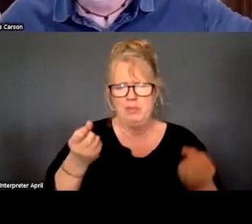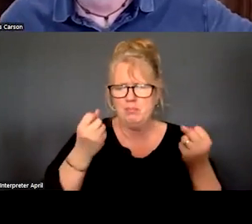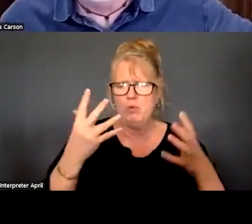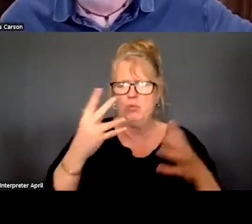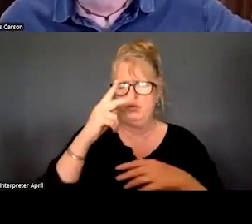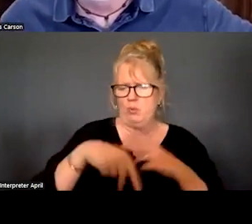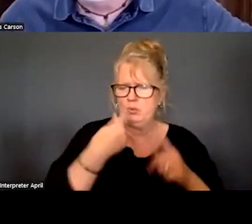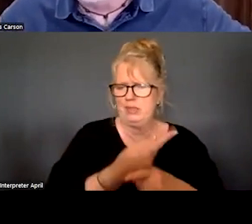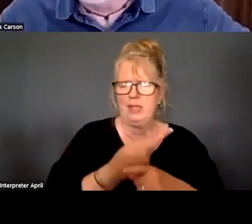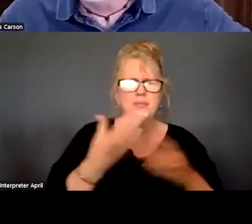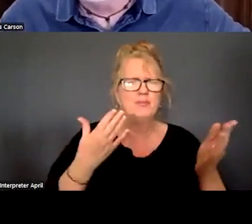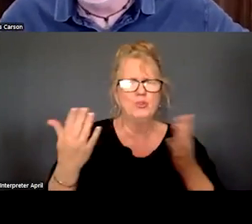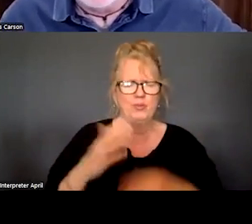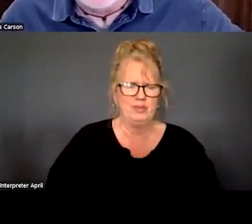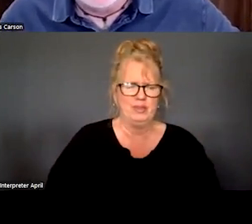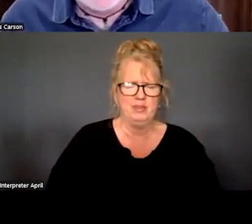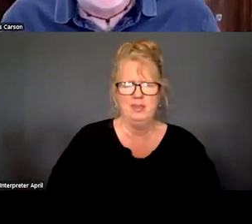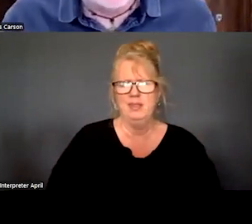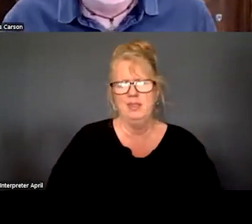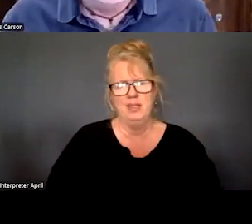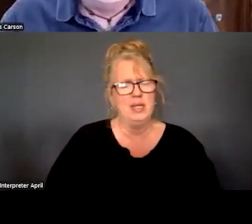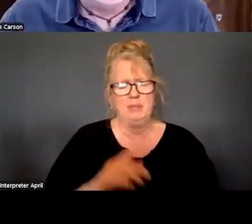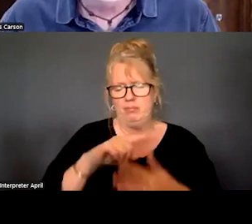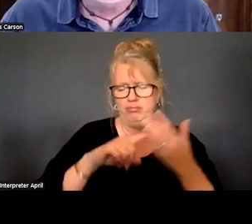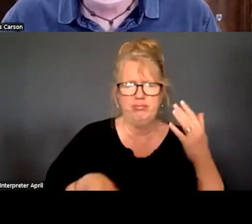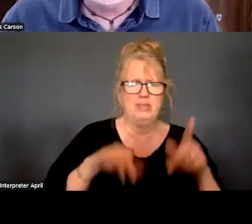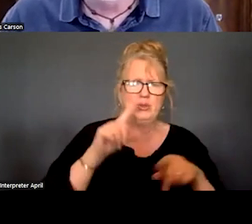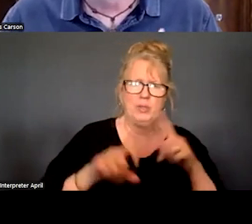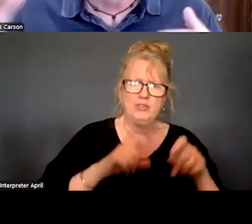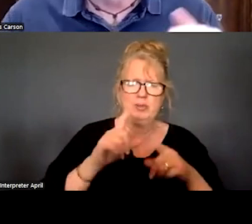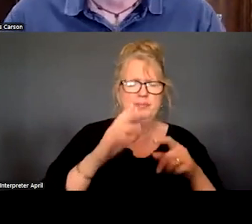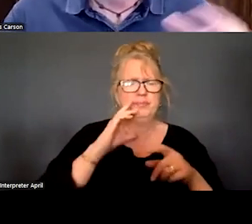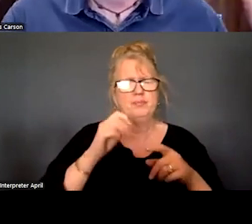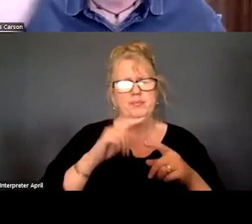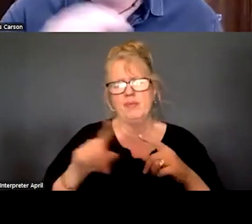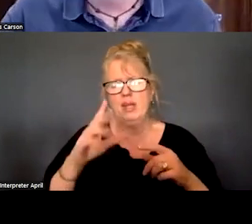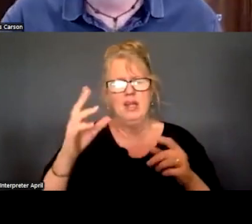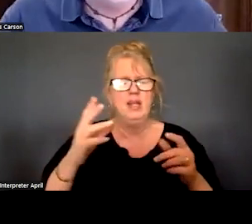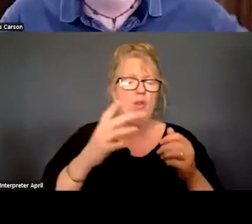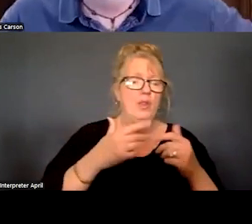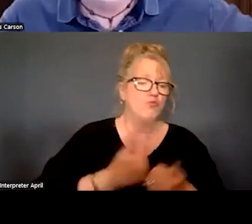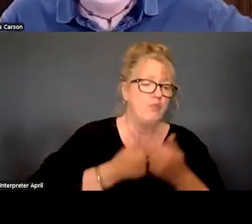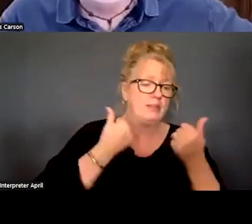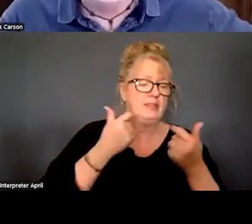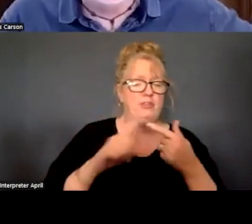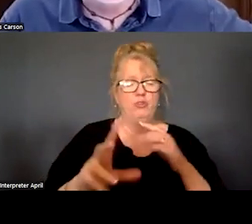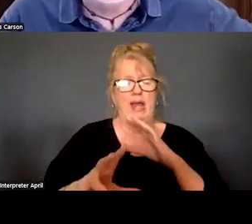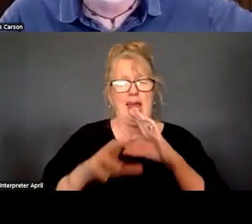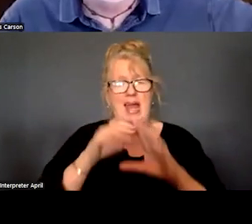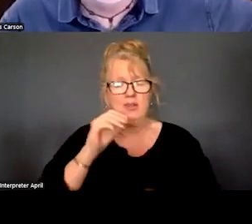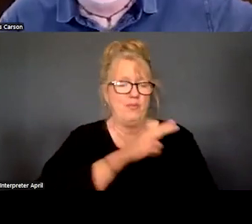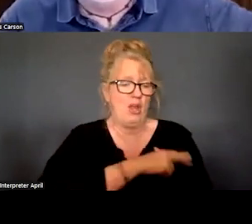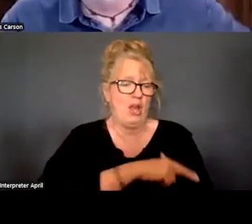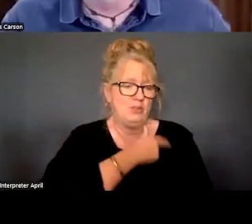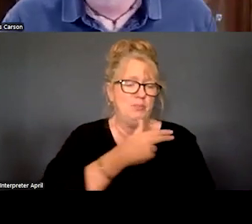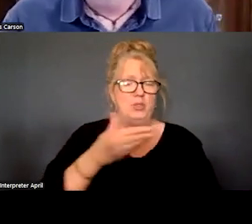services in that, right? There are questions in the chat about crisis residential and coming out of a hospital into something before